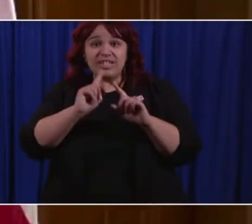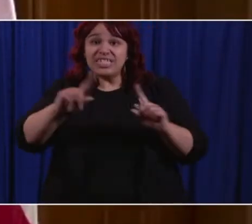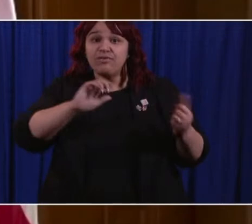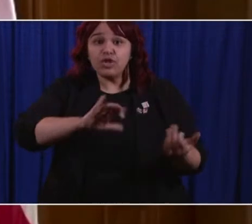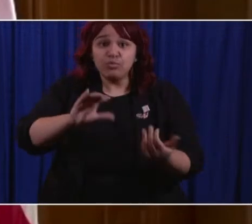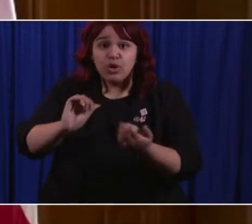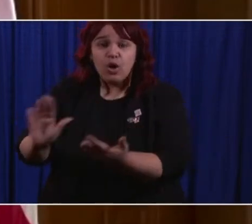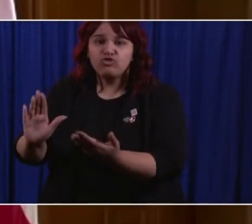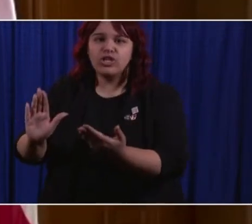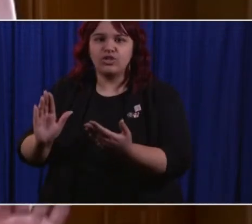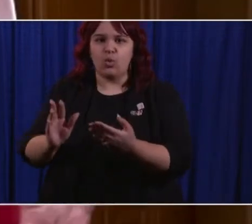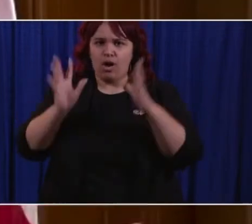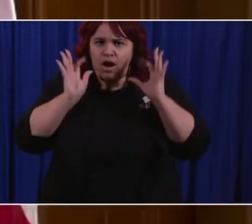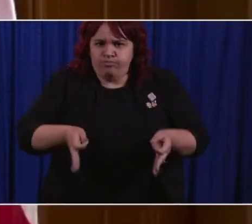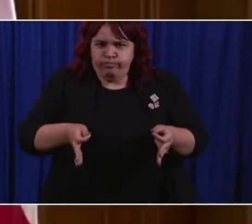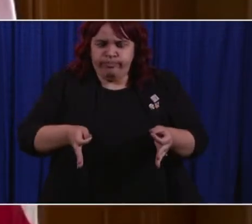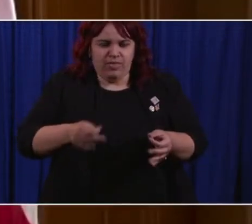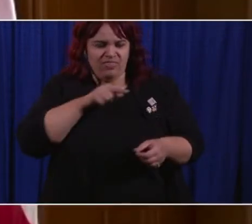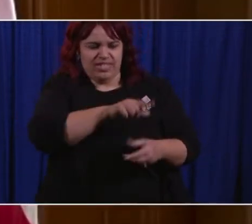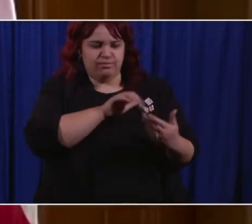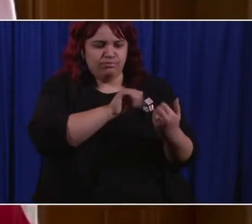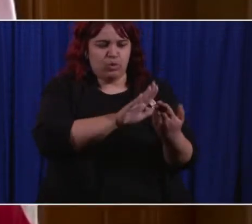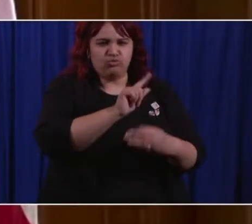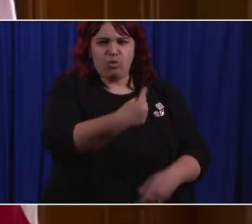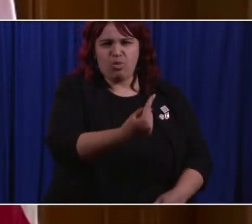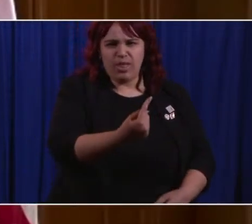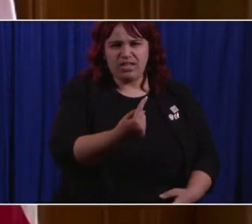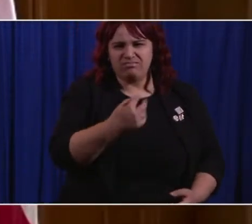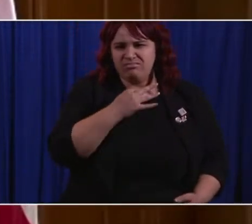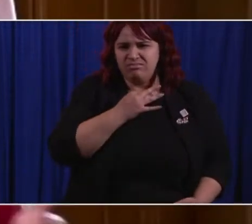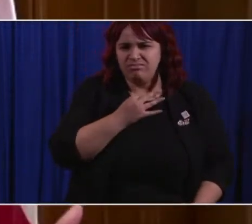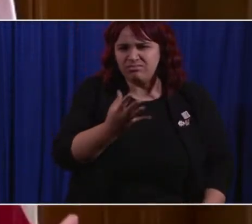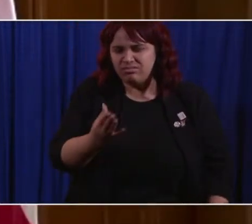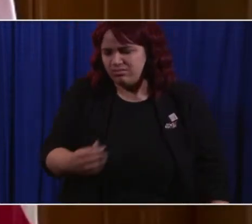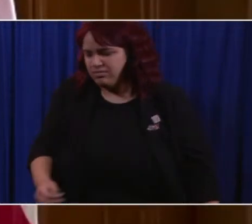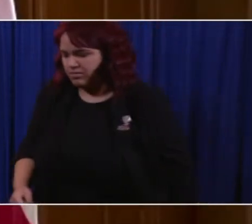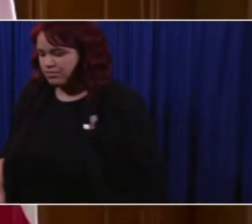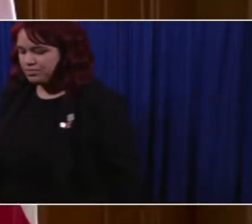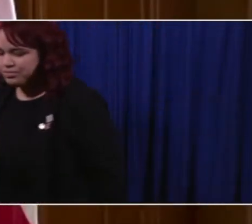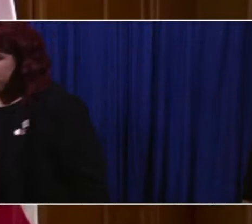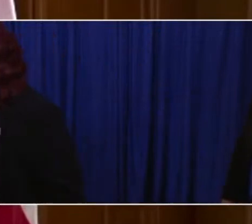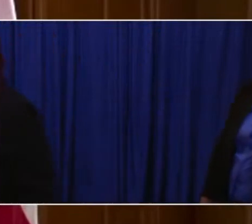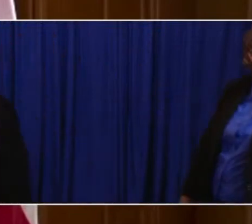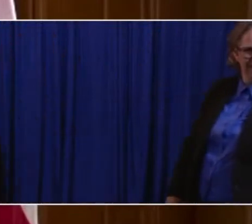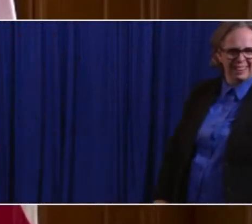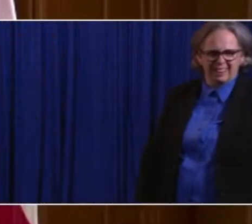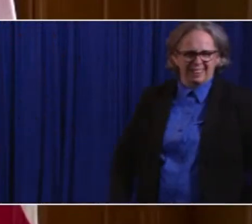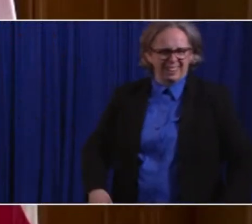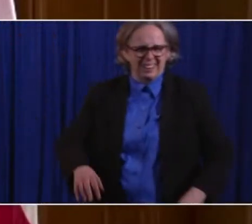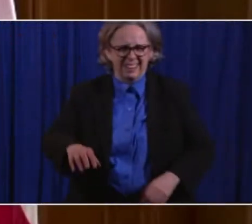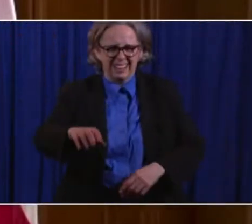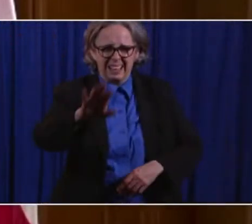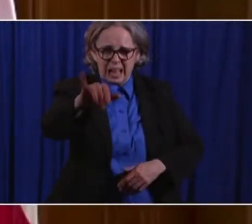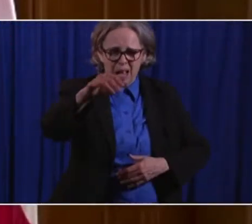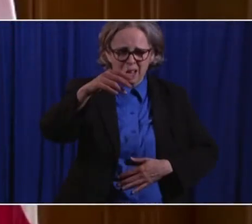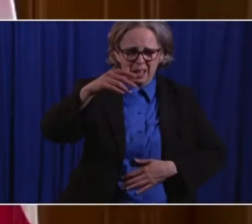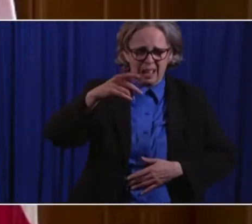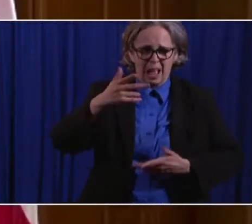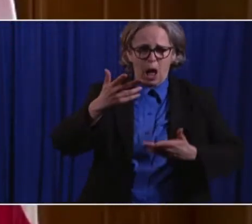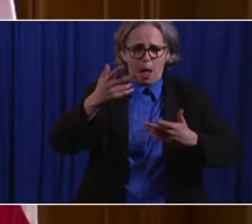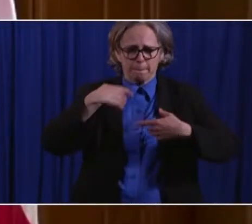at this point to be, laying down certain things to do, and certainly not to do that